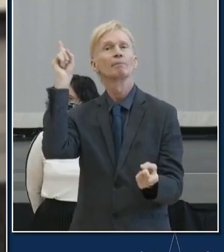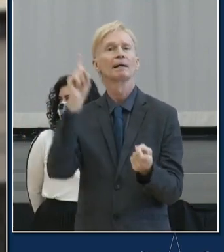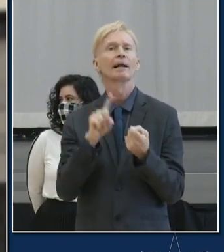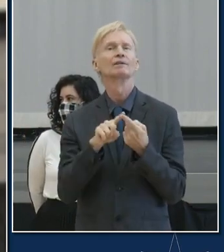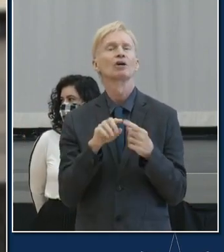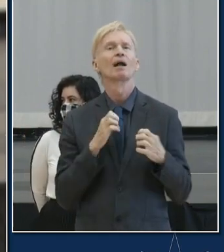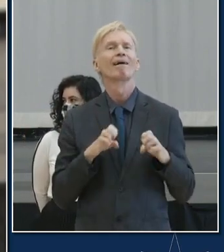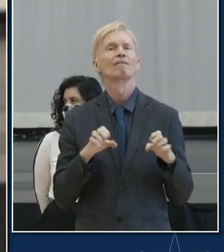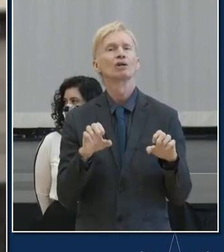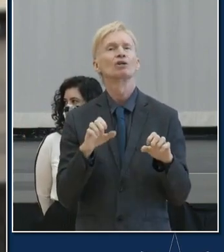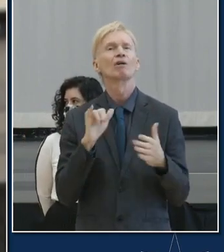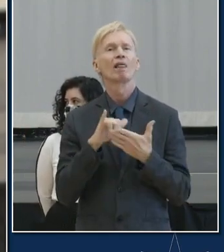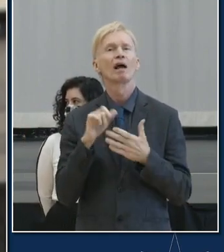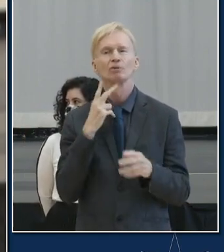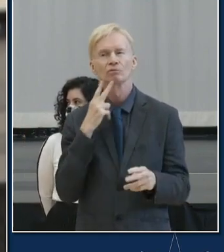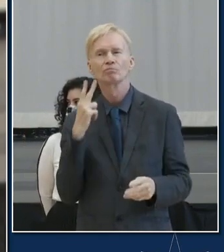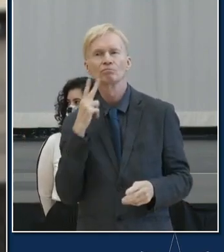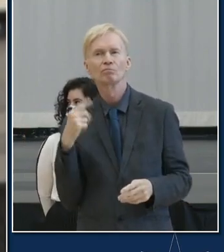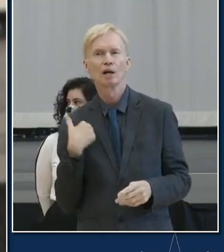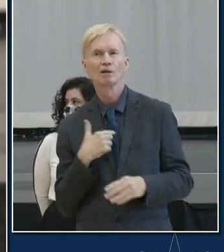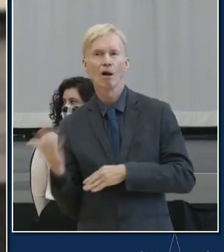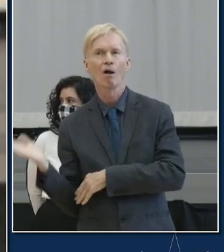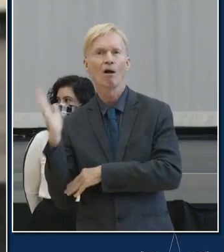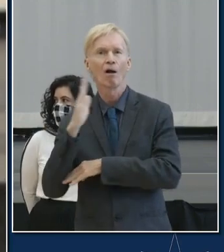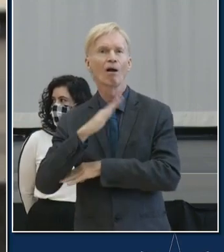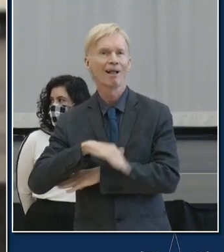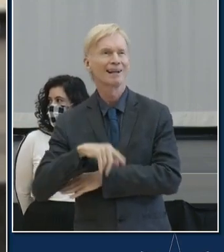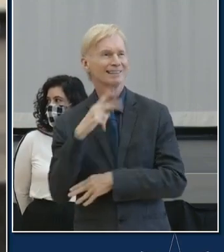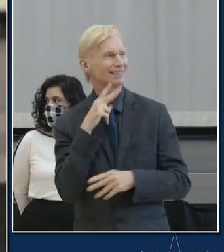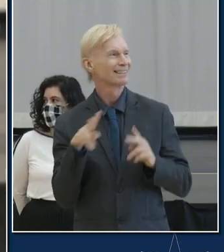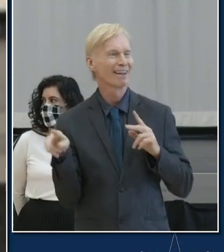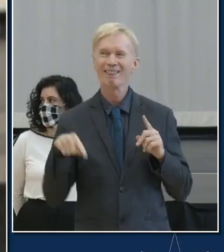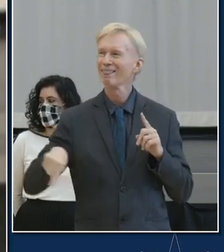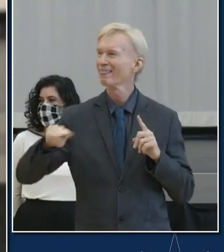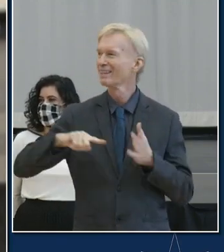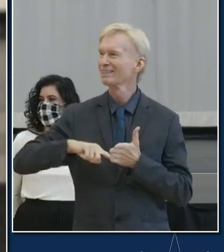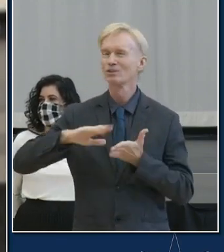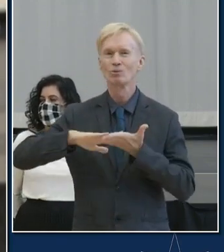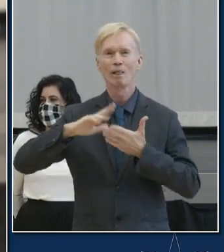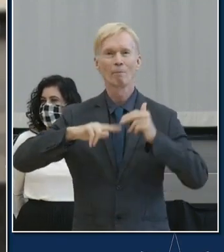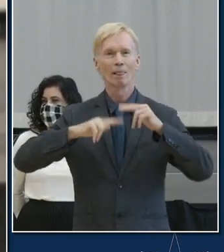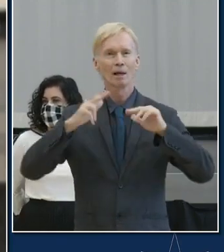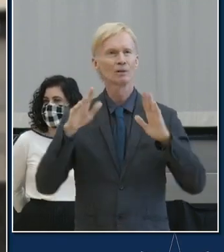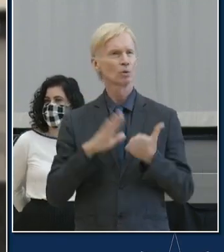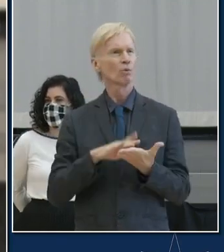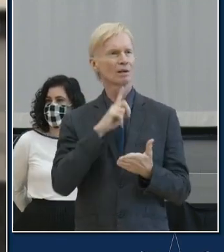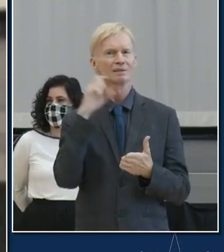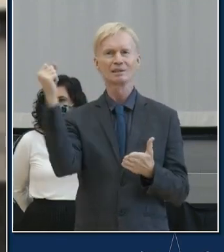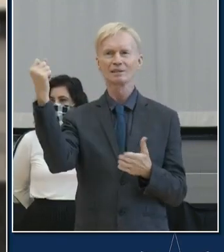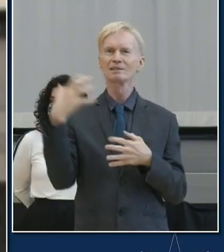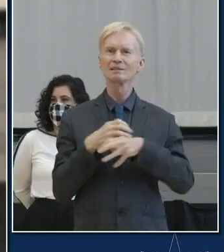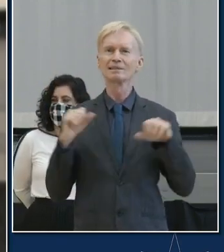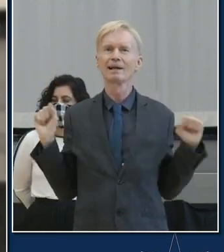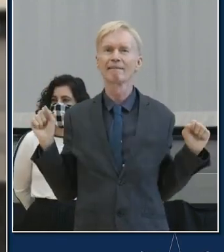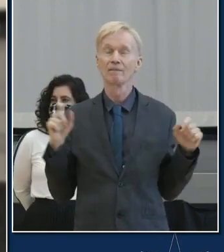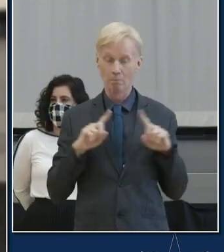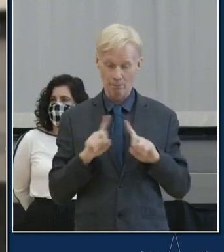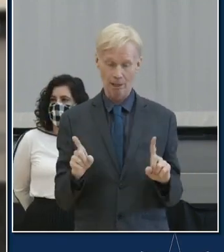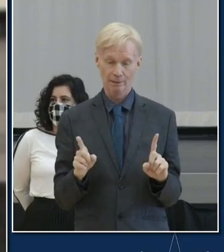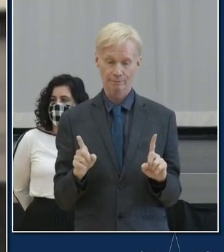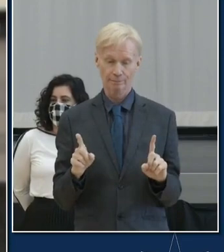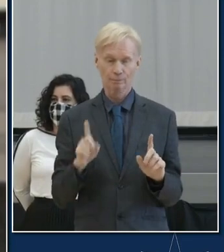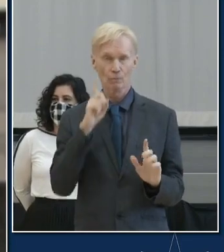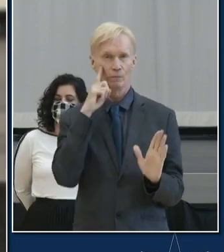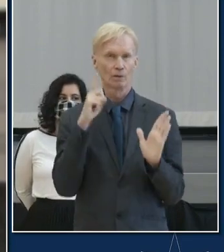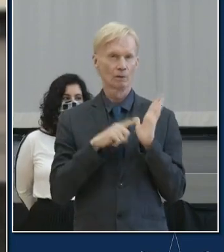you followed us around today, you saw existing in this very building, that the school environment is safe. But beyond that, what we also know